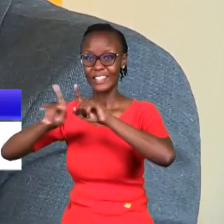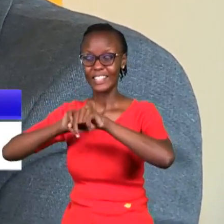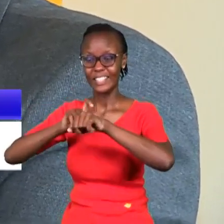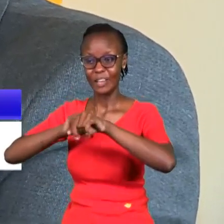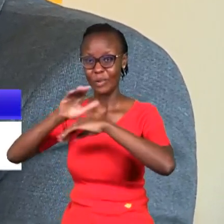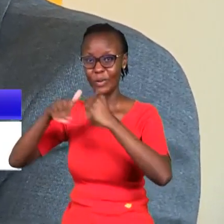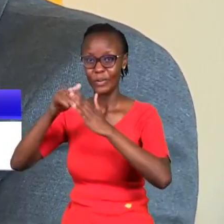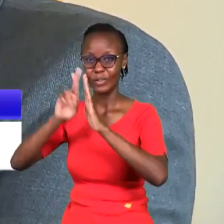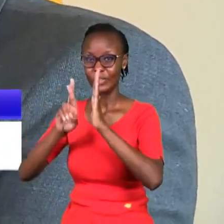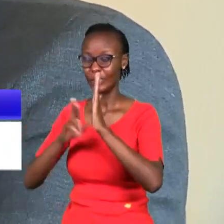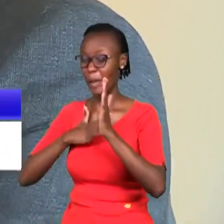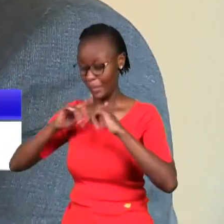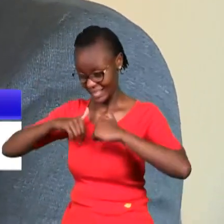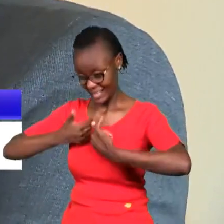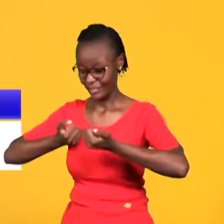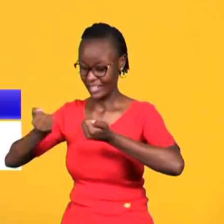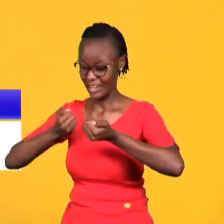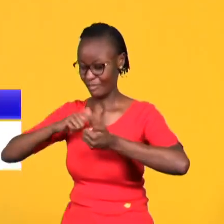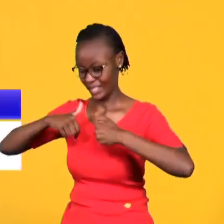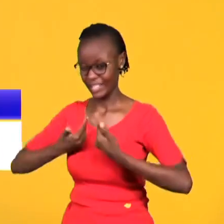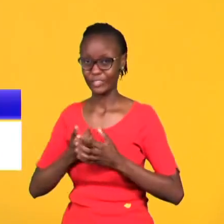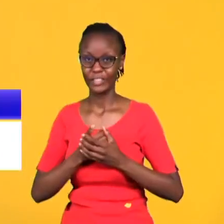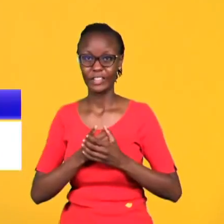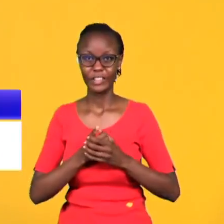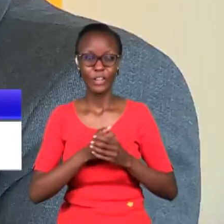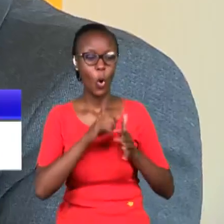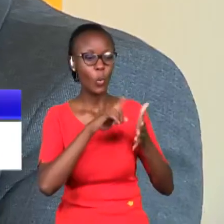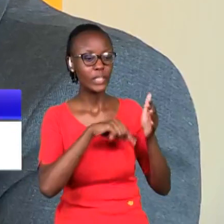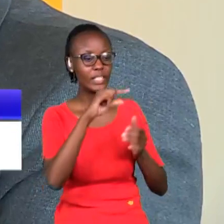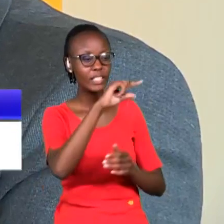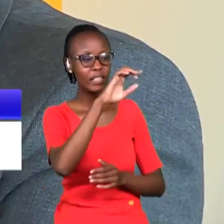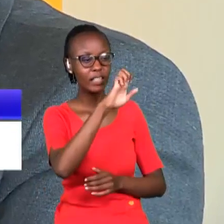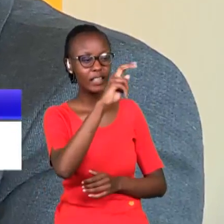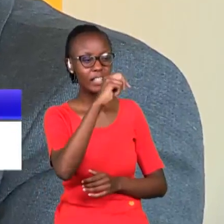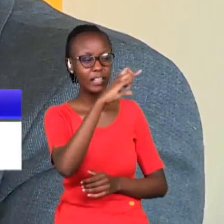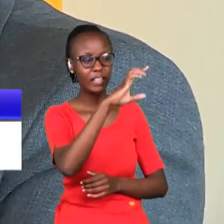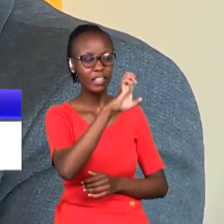choices. So I drive to work. What is gengeton? Gengeton.